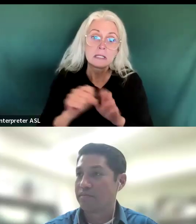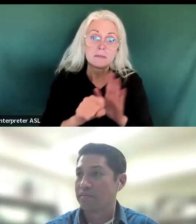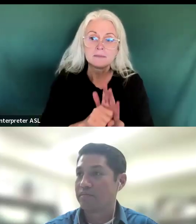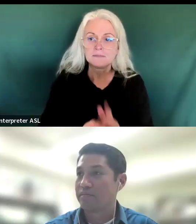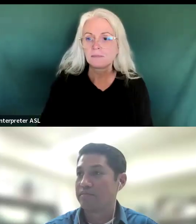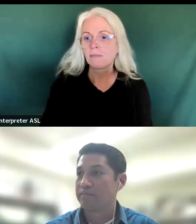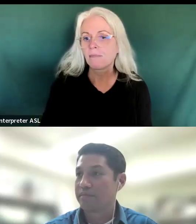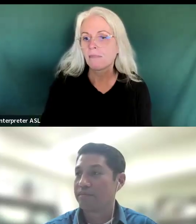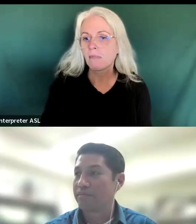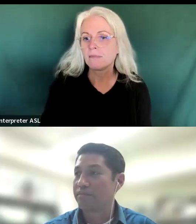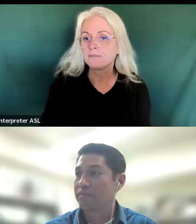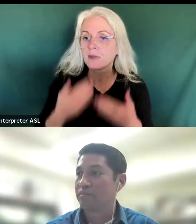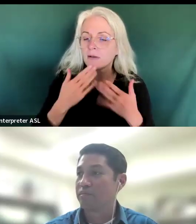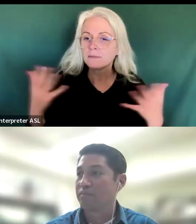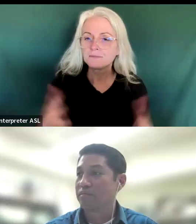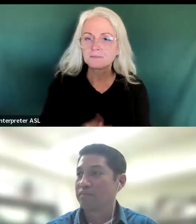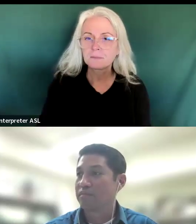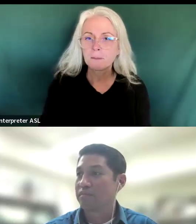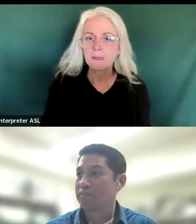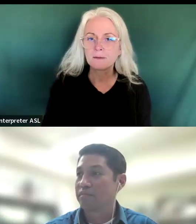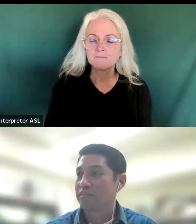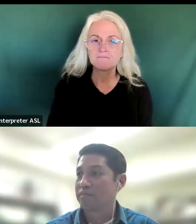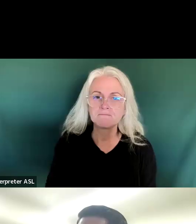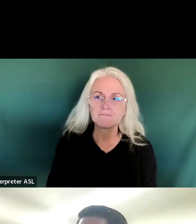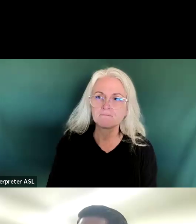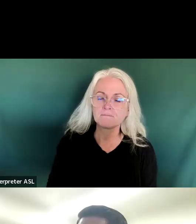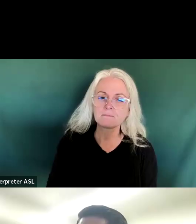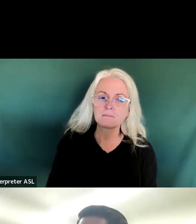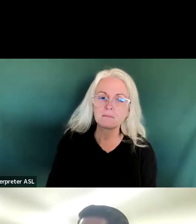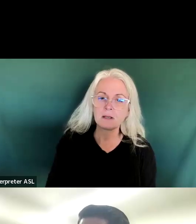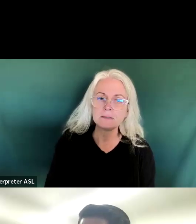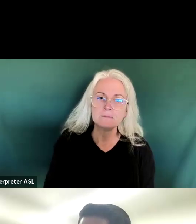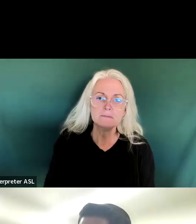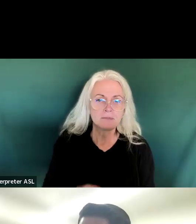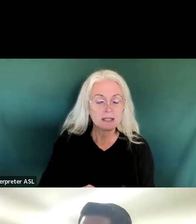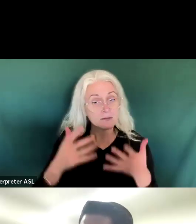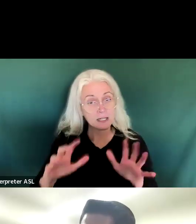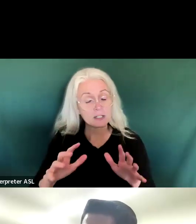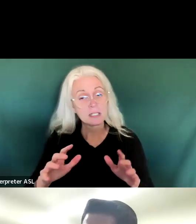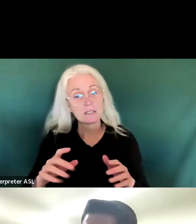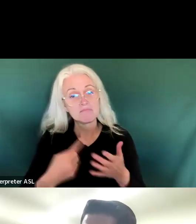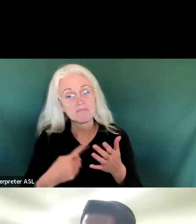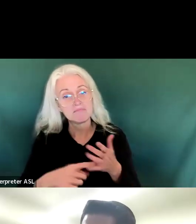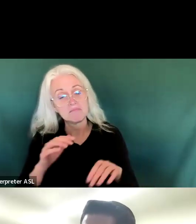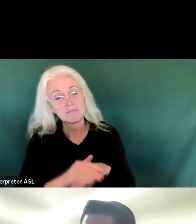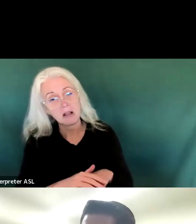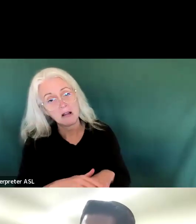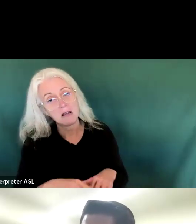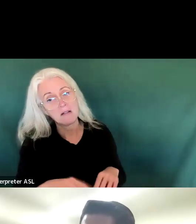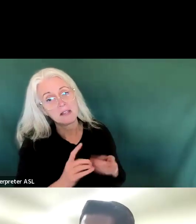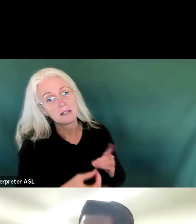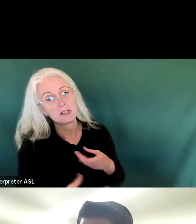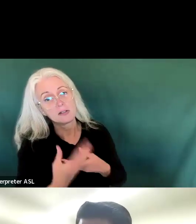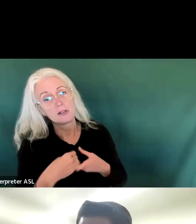Great. Well, thank you so much. This does conclude the panel discussion on library digital inclusion programs. Thank you so